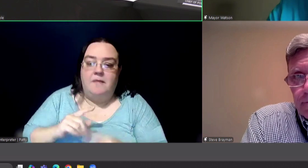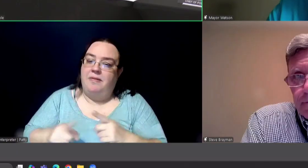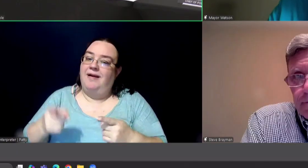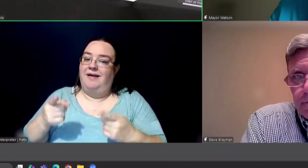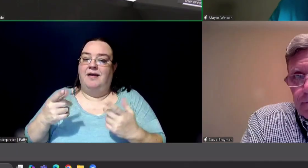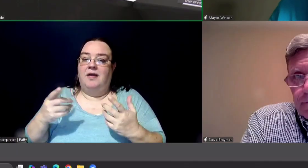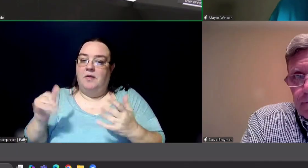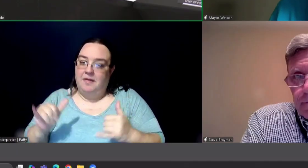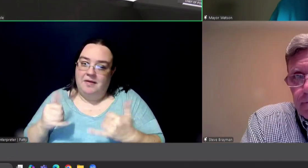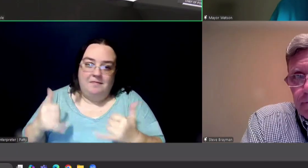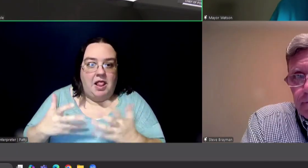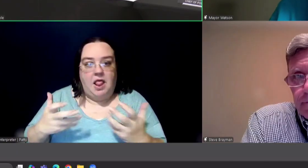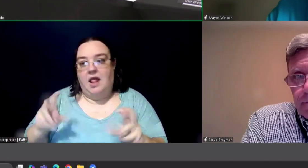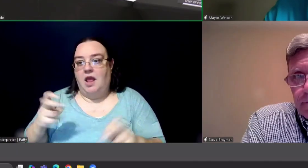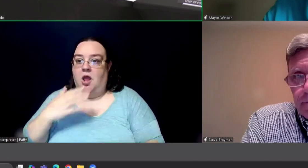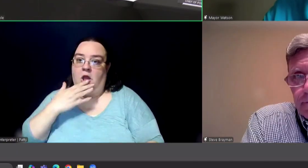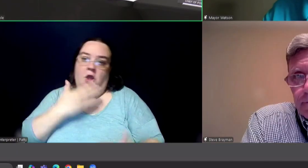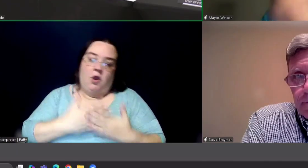But